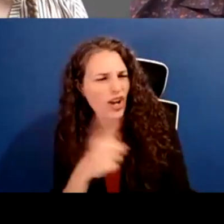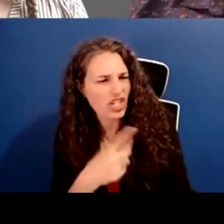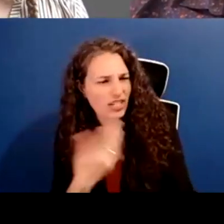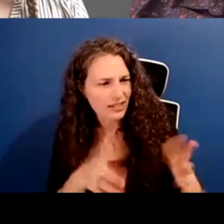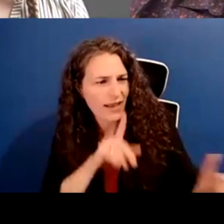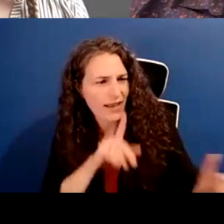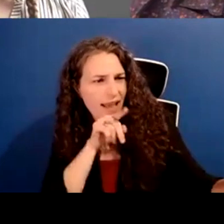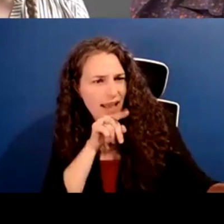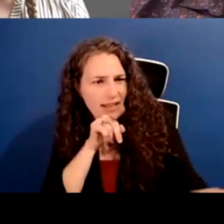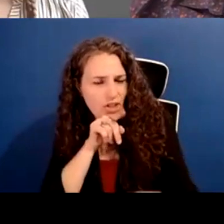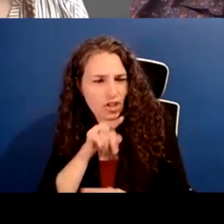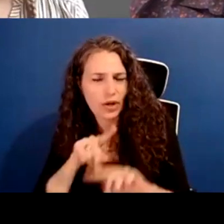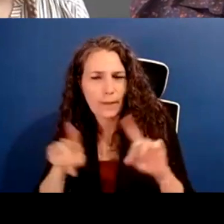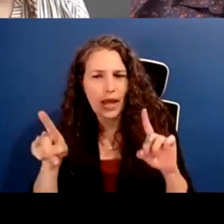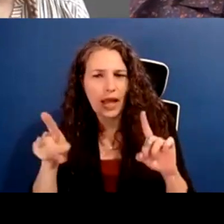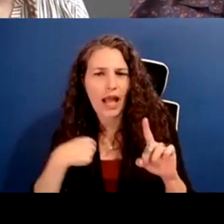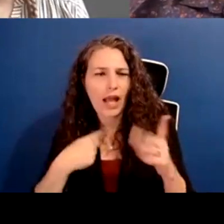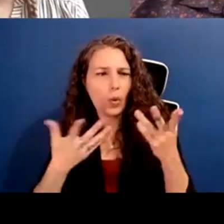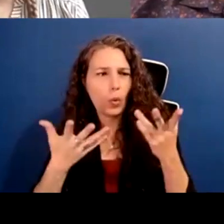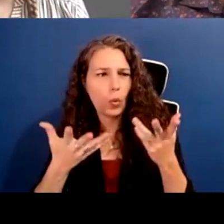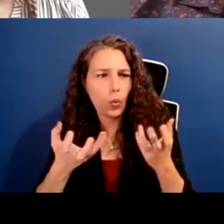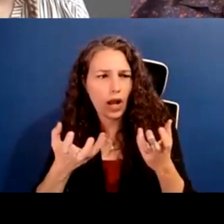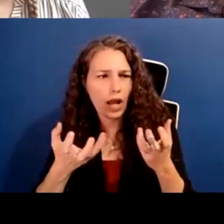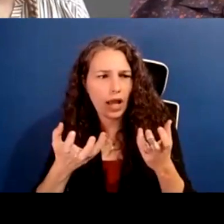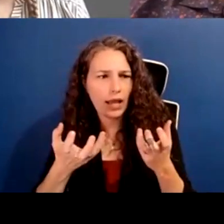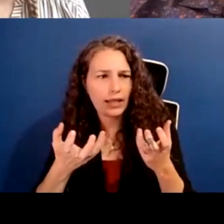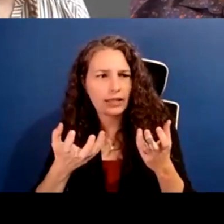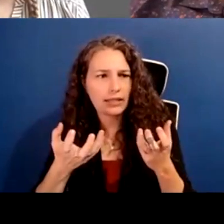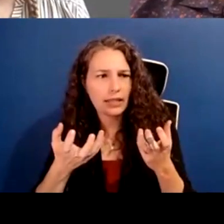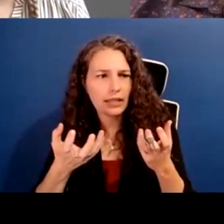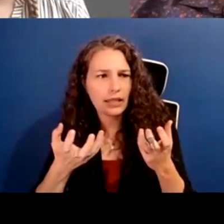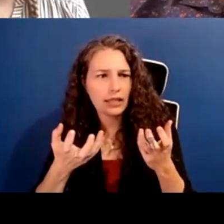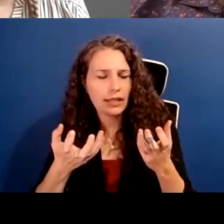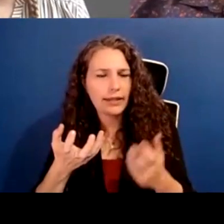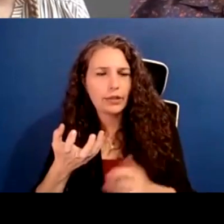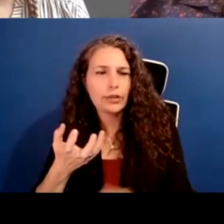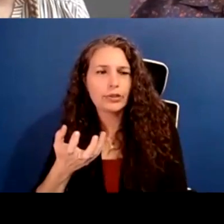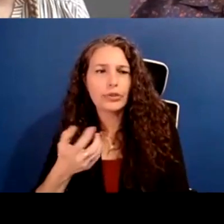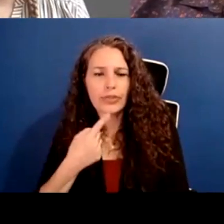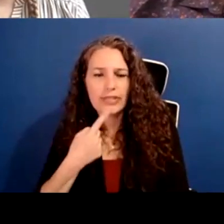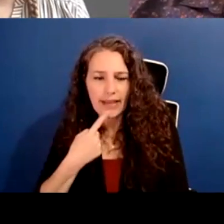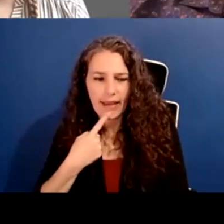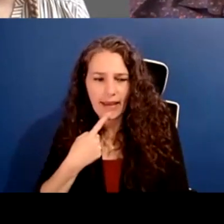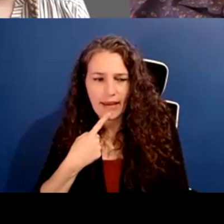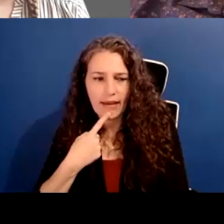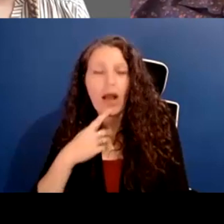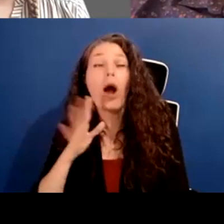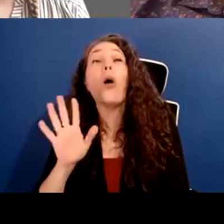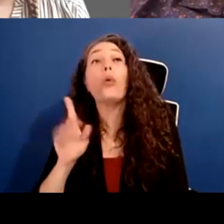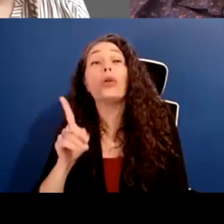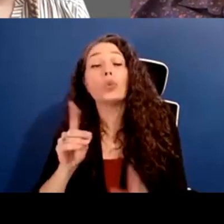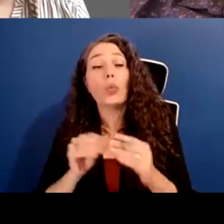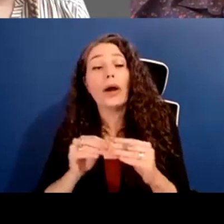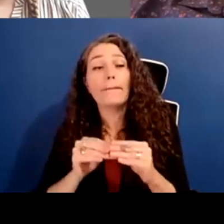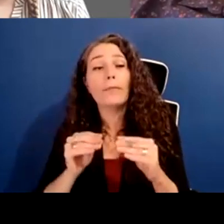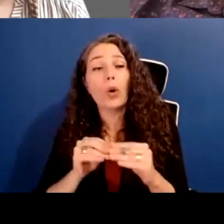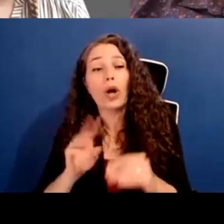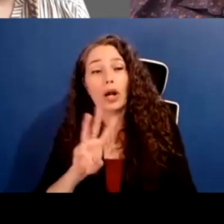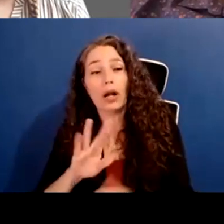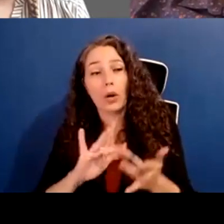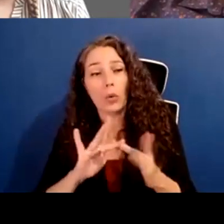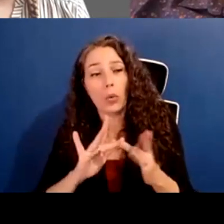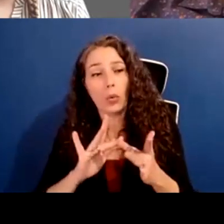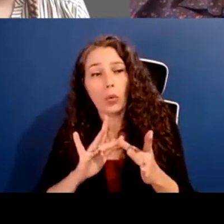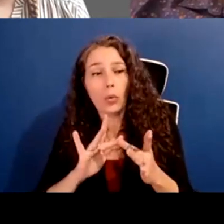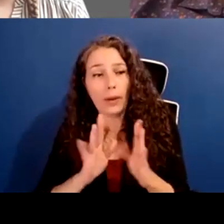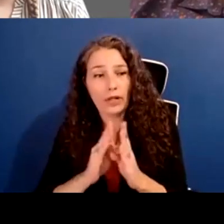But I wanted to say before we close that we have one more webinar for 2023. It's next